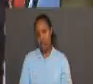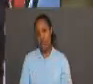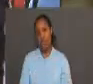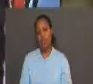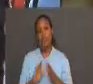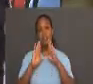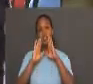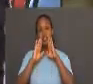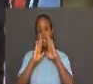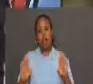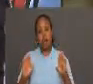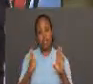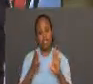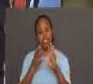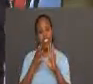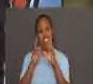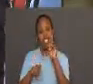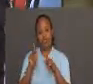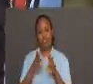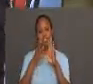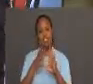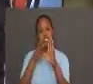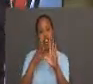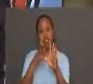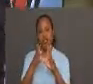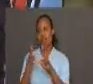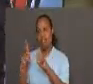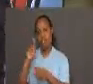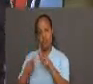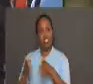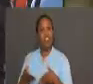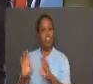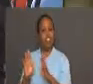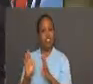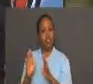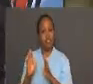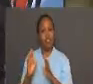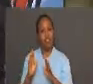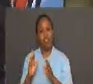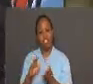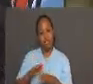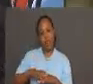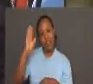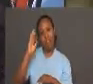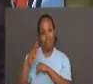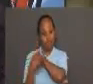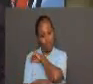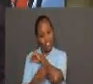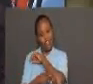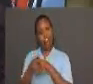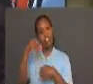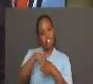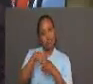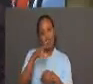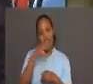Peaceful public demonstrations allow citizens to become more politically engaged